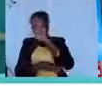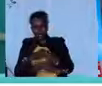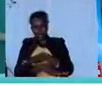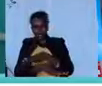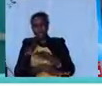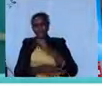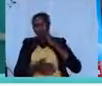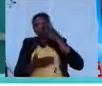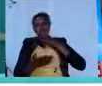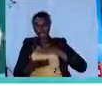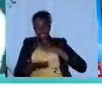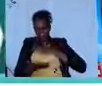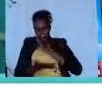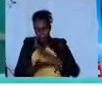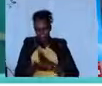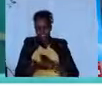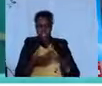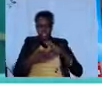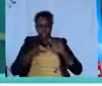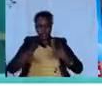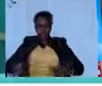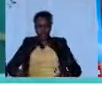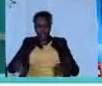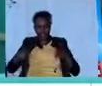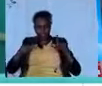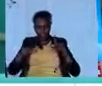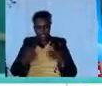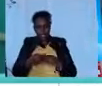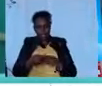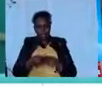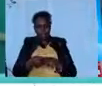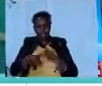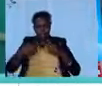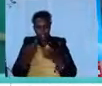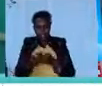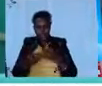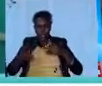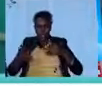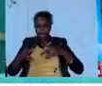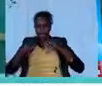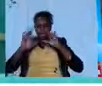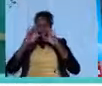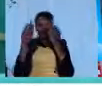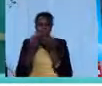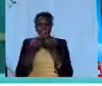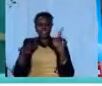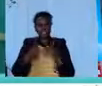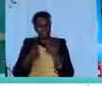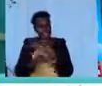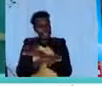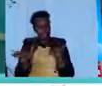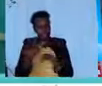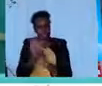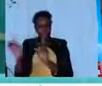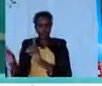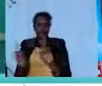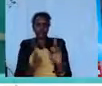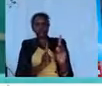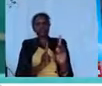your portion, the portion in your life, the portion in your family, and in everything that you do.